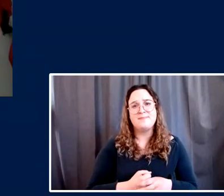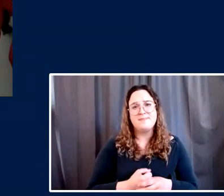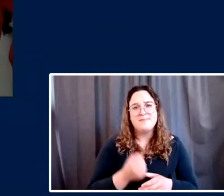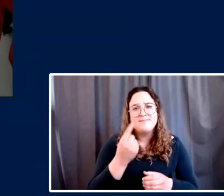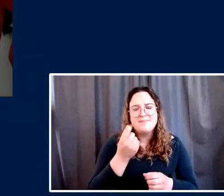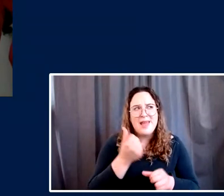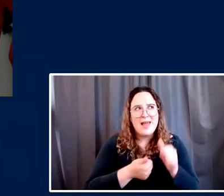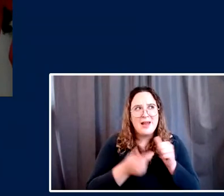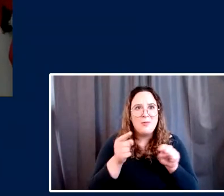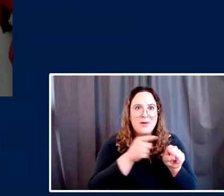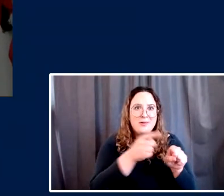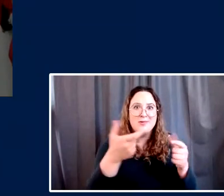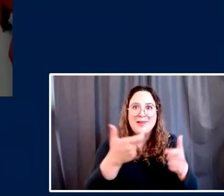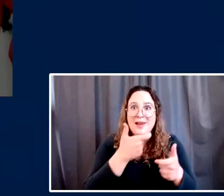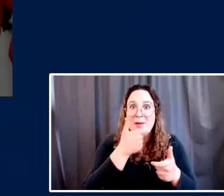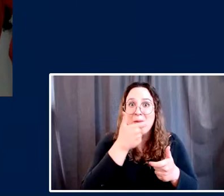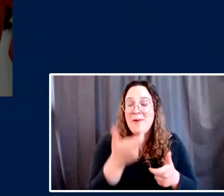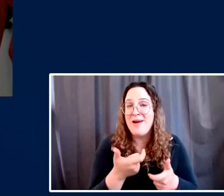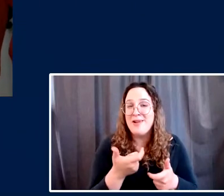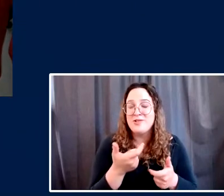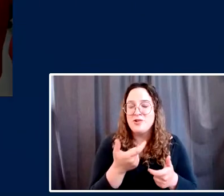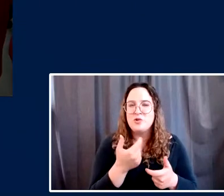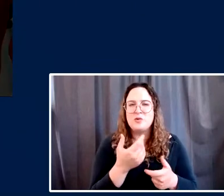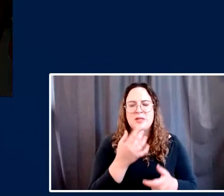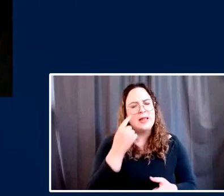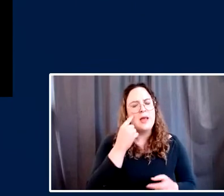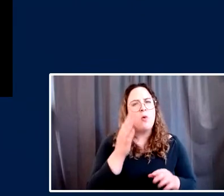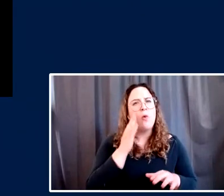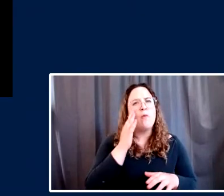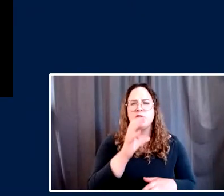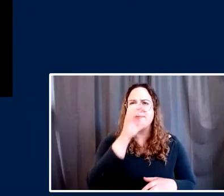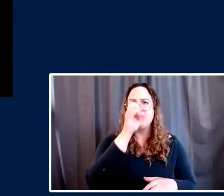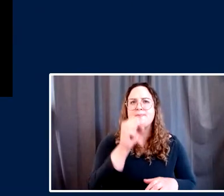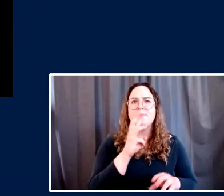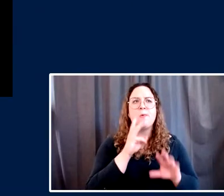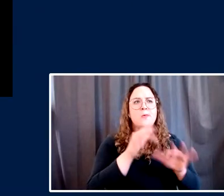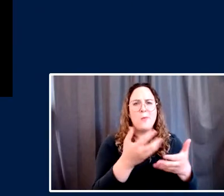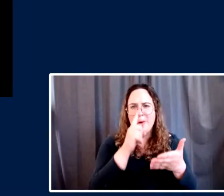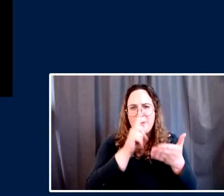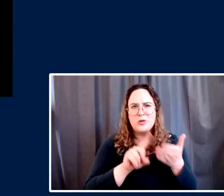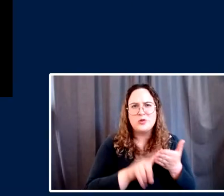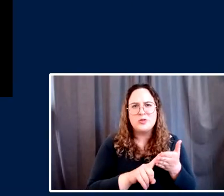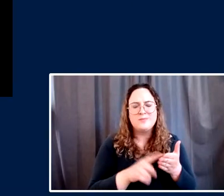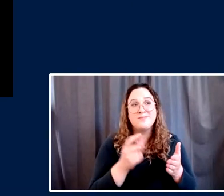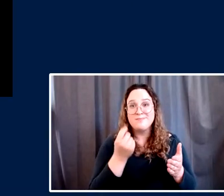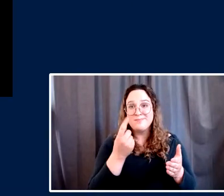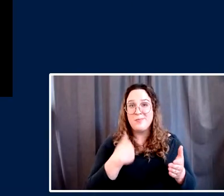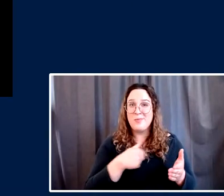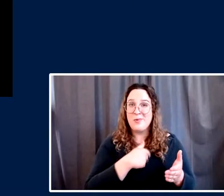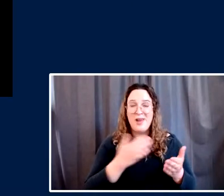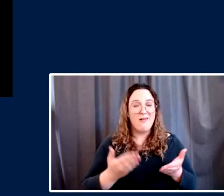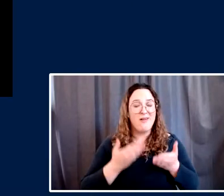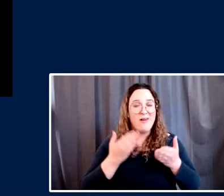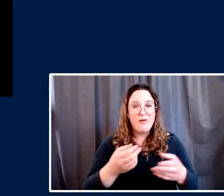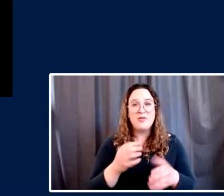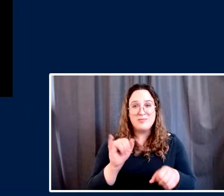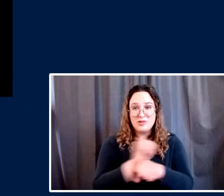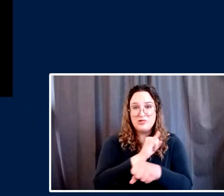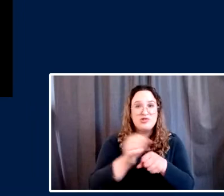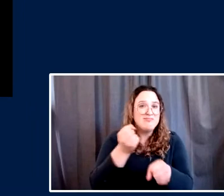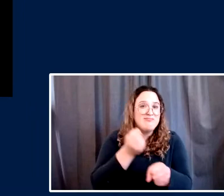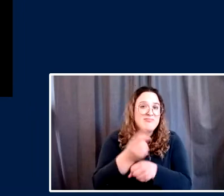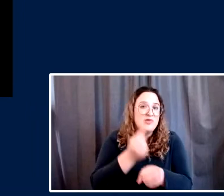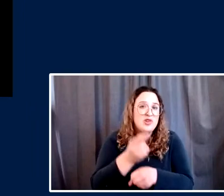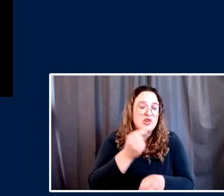MBARI offers a summer internship program for students and educators who are looking to get their feet wet. And